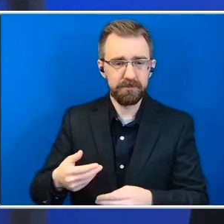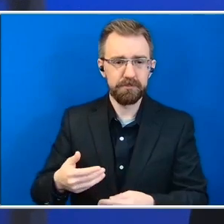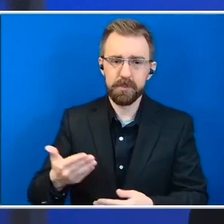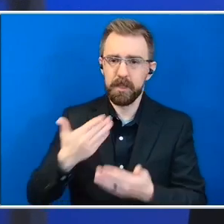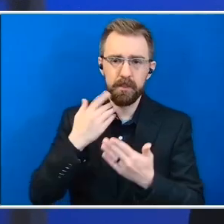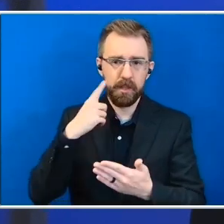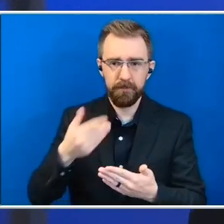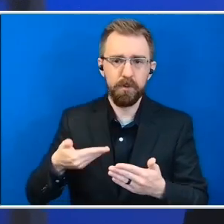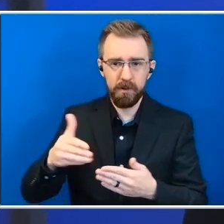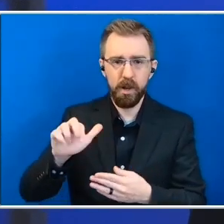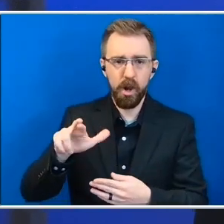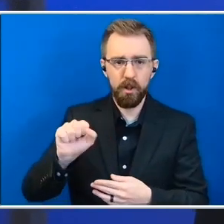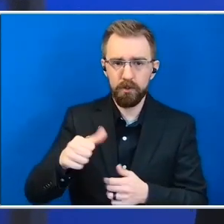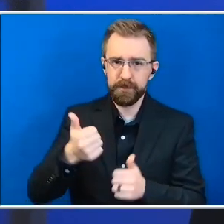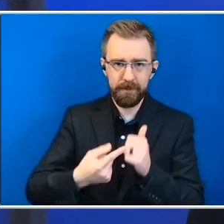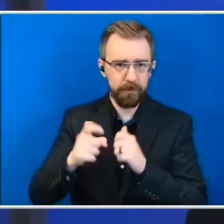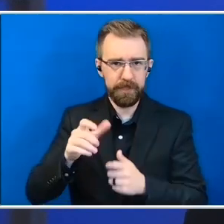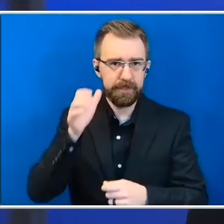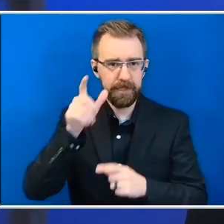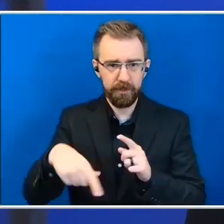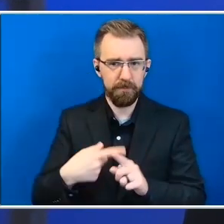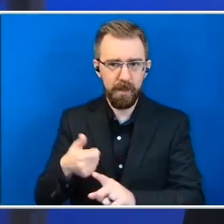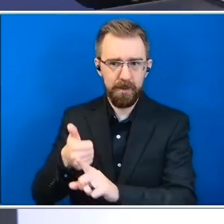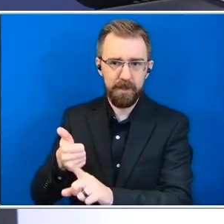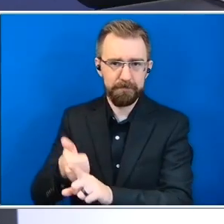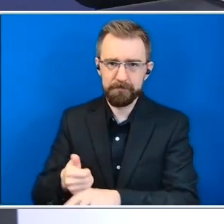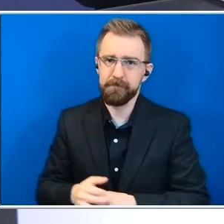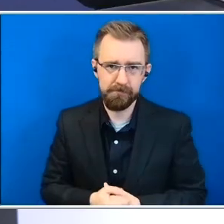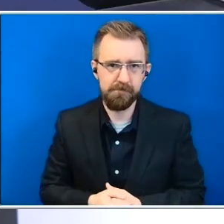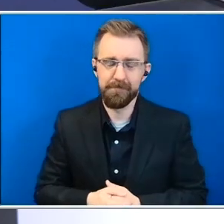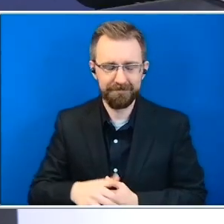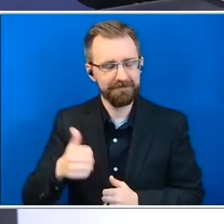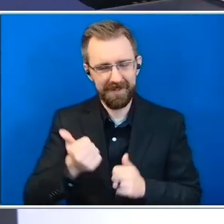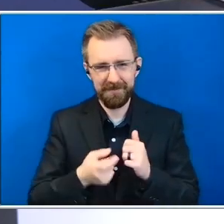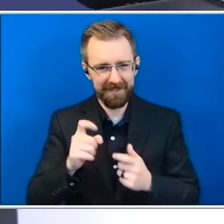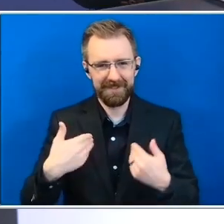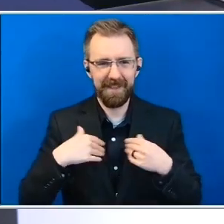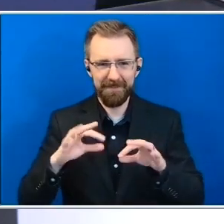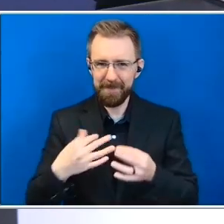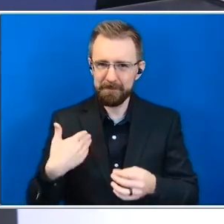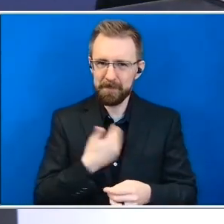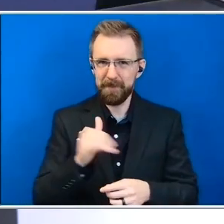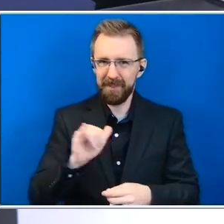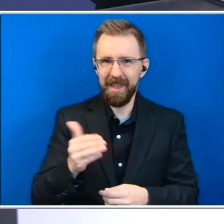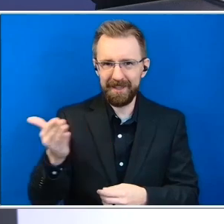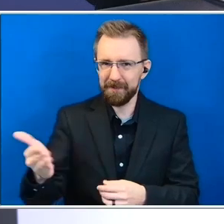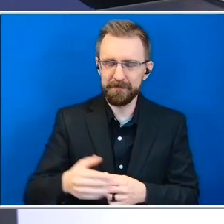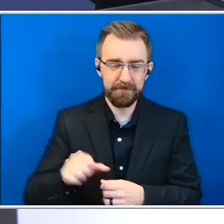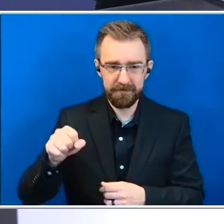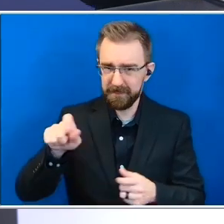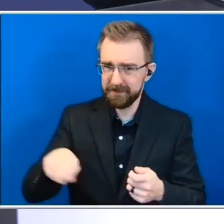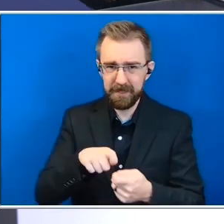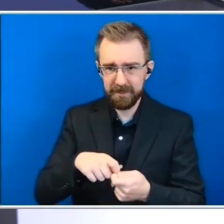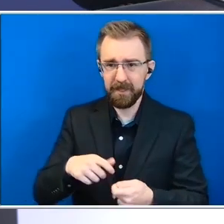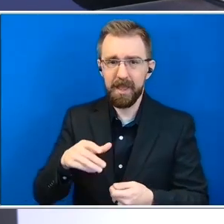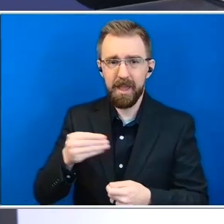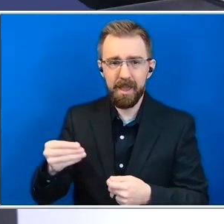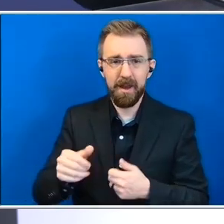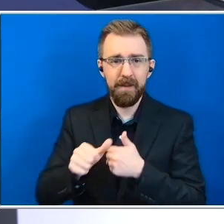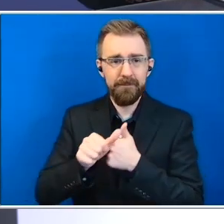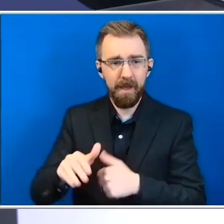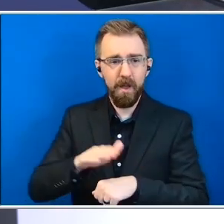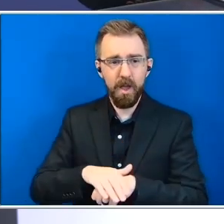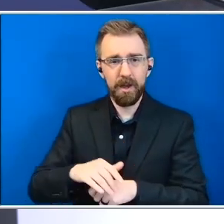Everybody needs to hear about Carlos. Everybody needs to have a family member like Carlos. Exactly, and follow him on Instagram and other